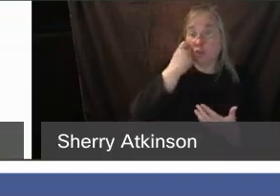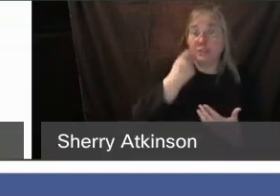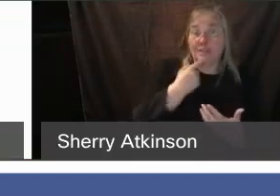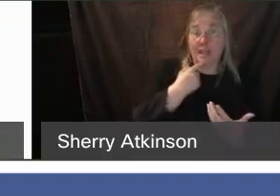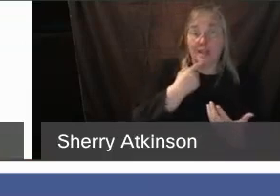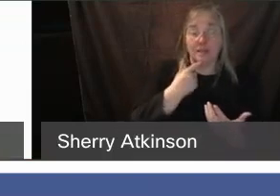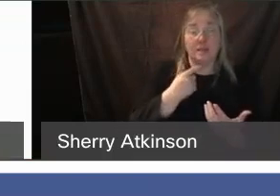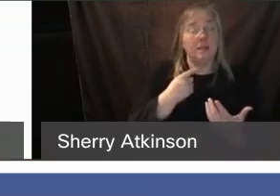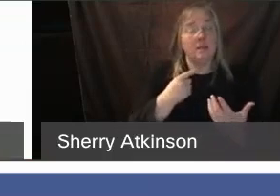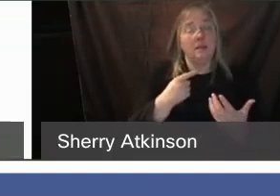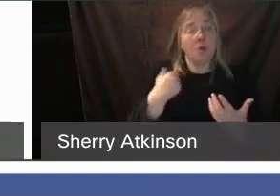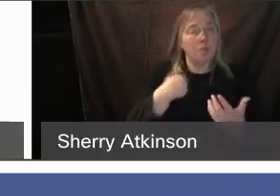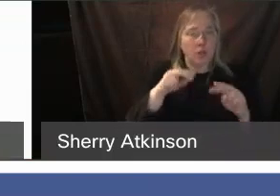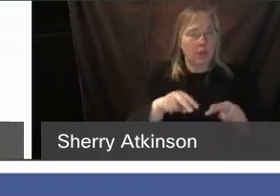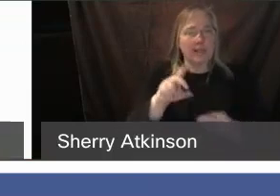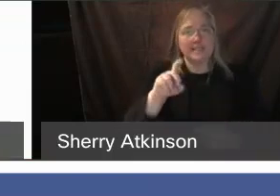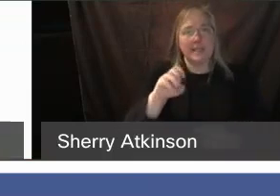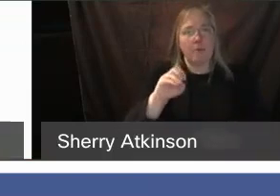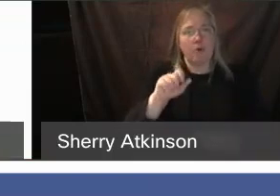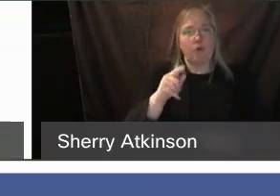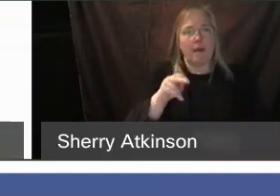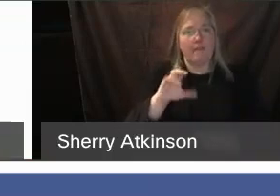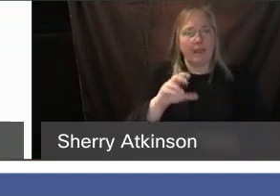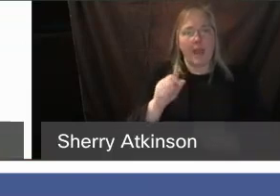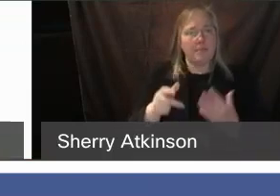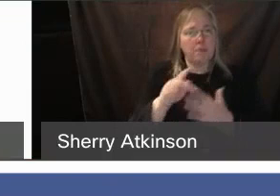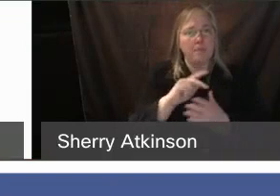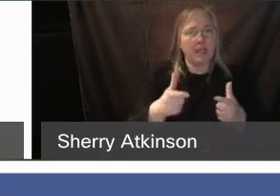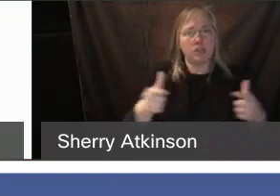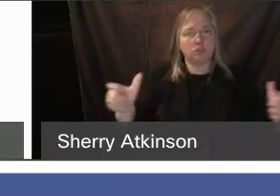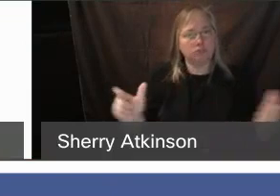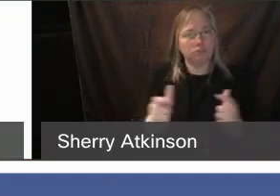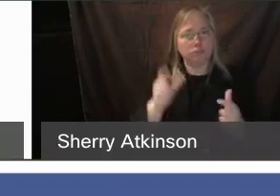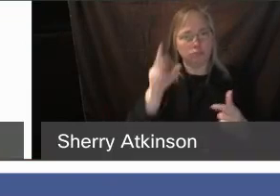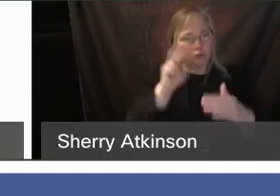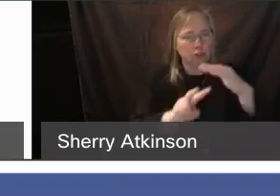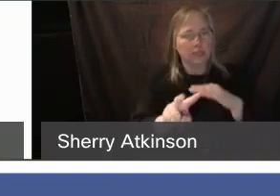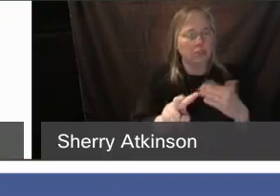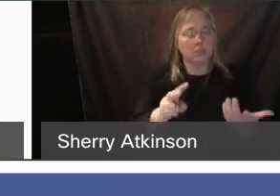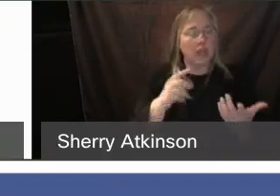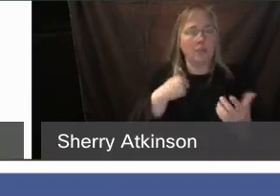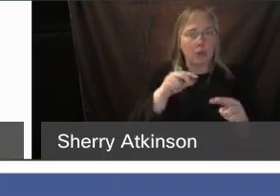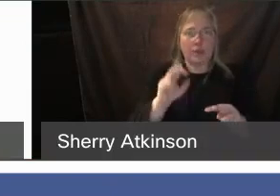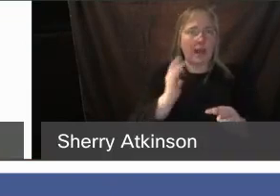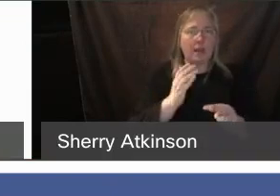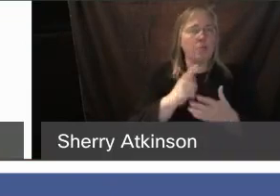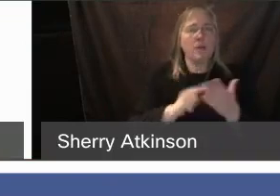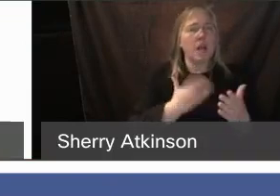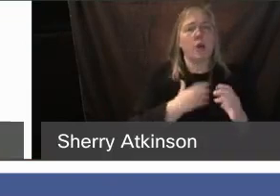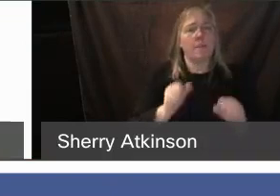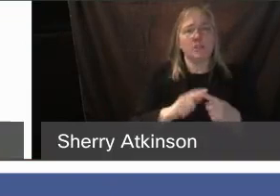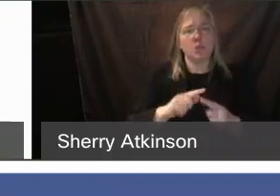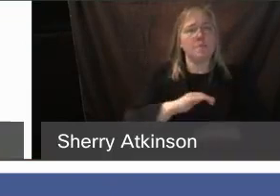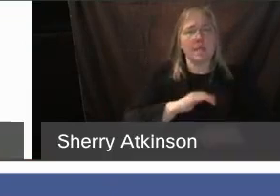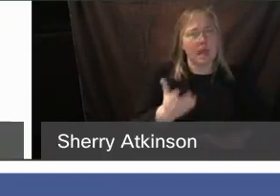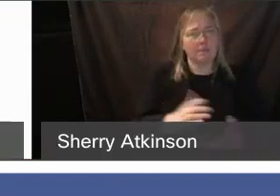at demographic and population projections, and we try to assess, well, what's our capacity to meet them? And